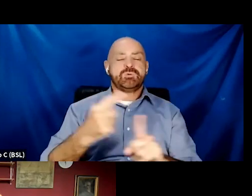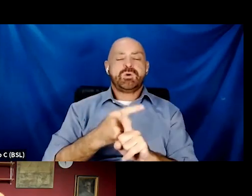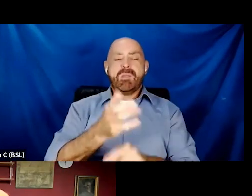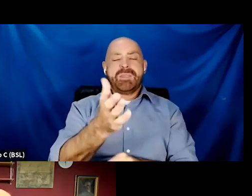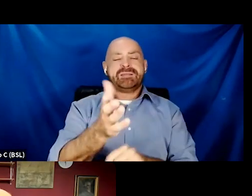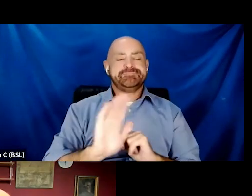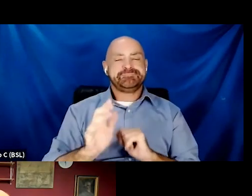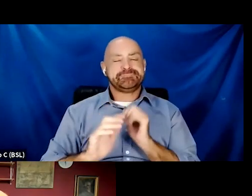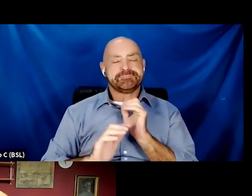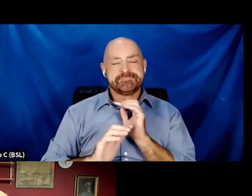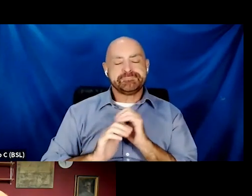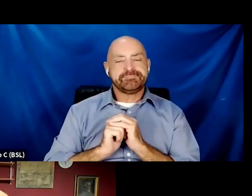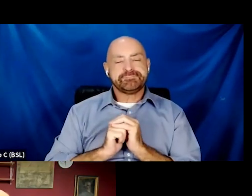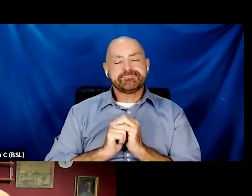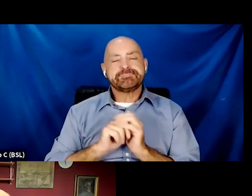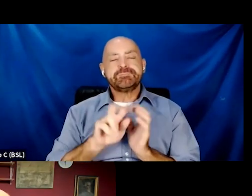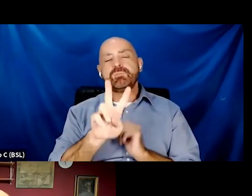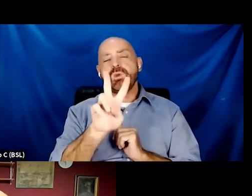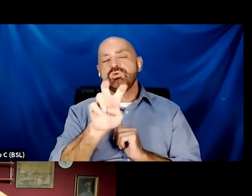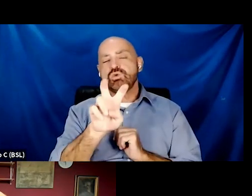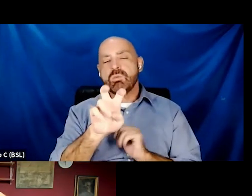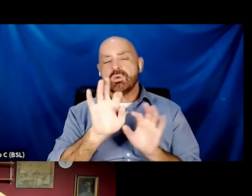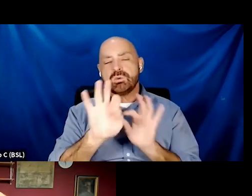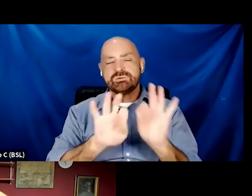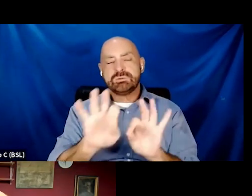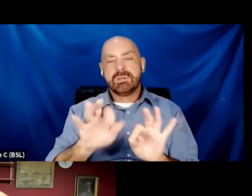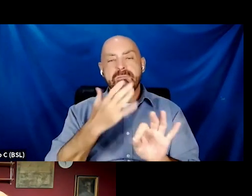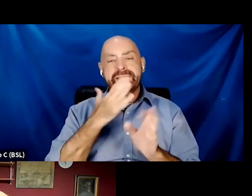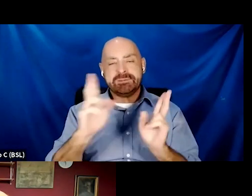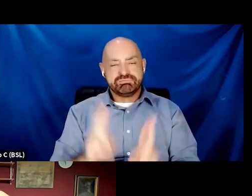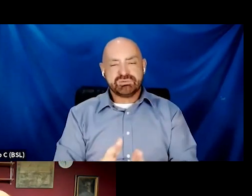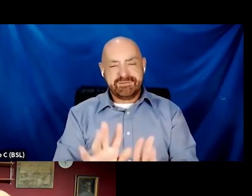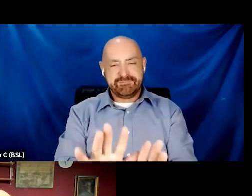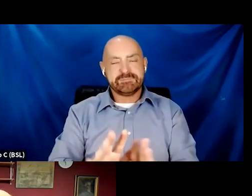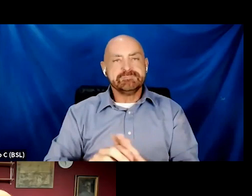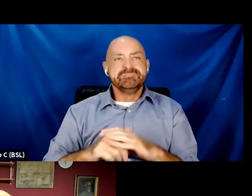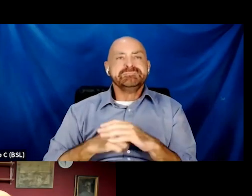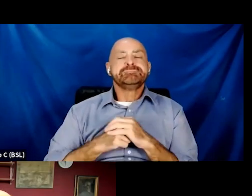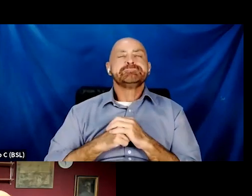me just a couple more questions. If you can be brief about it, then that'd be great.